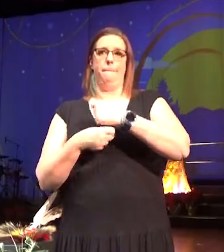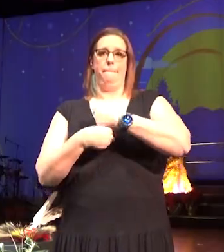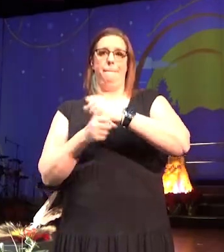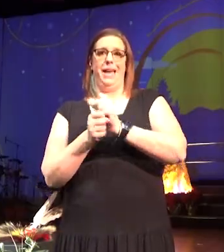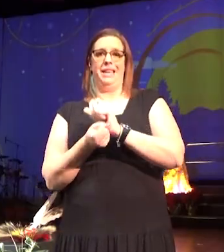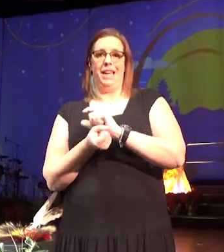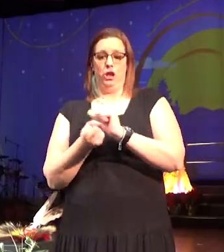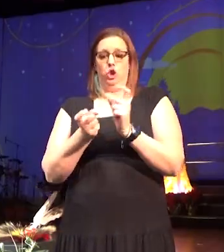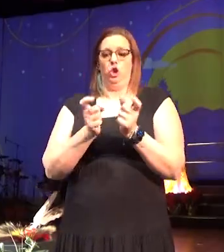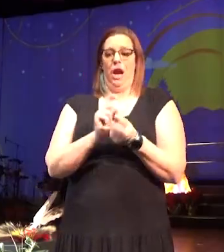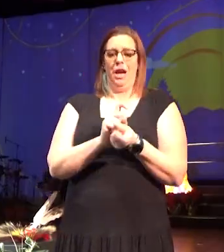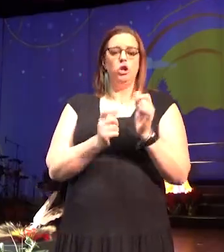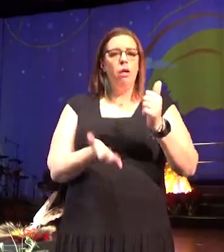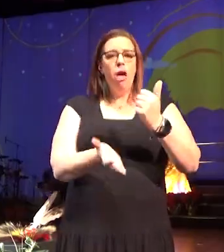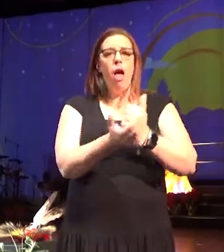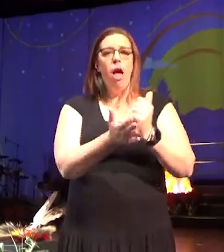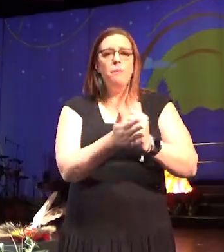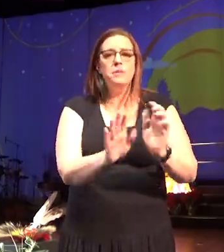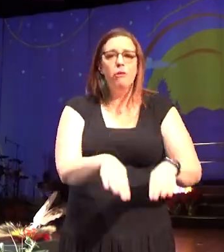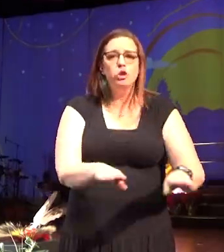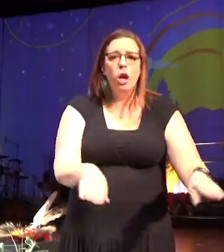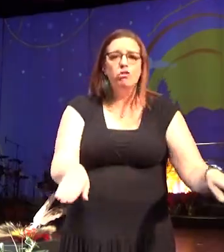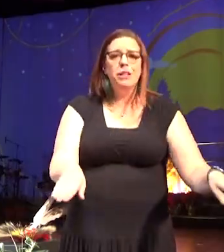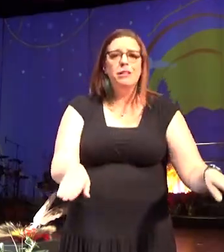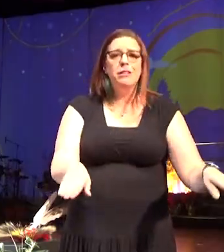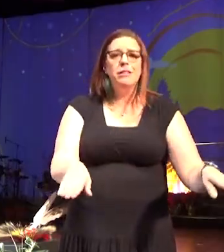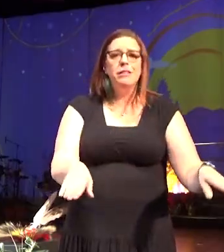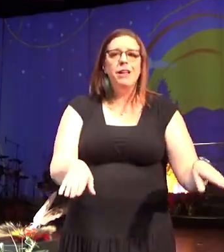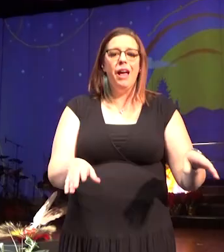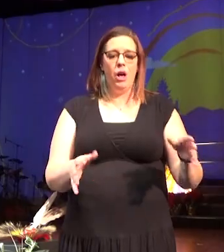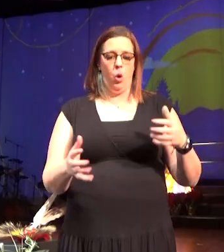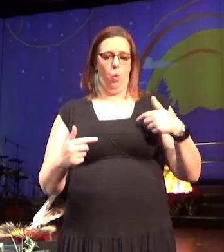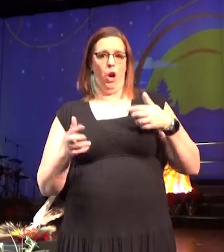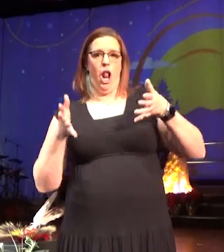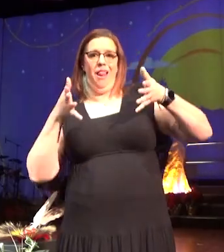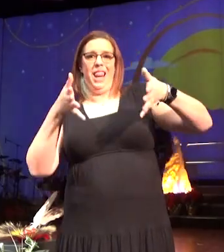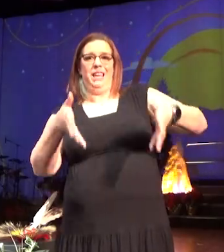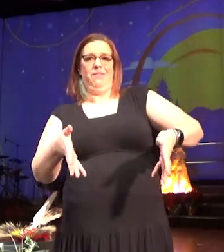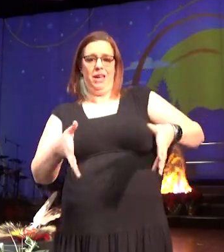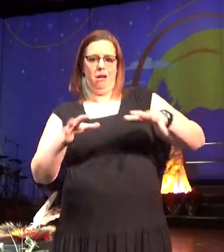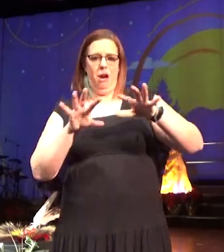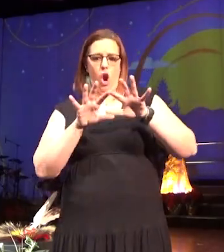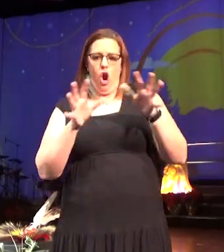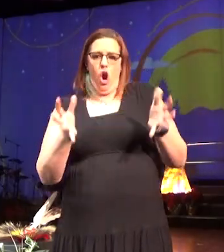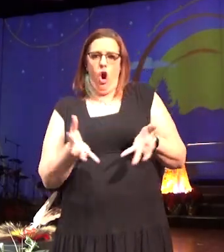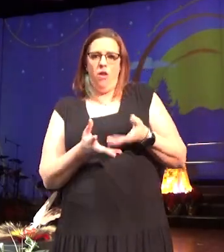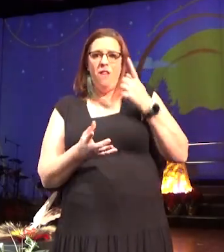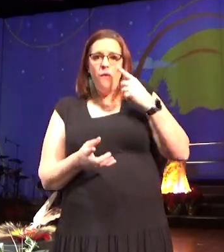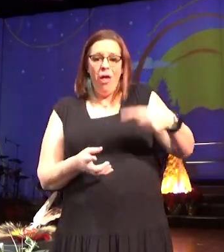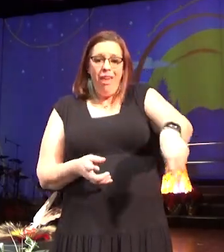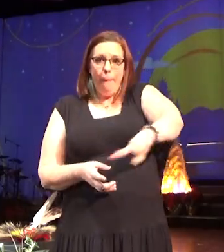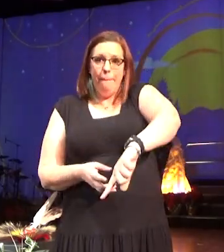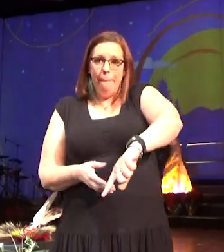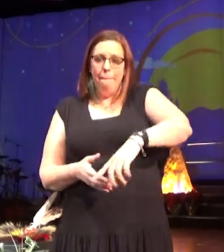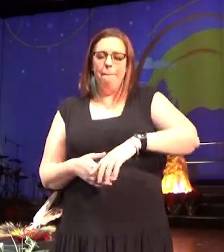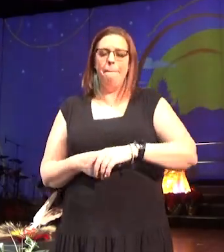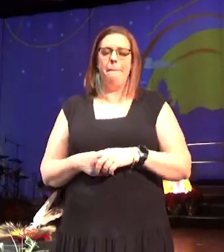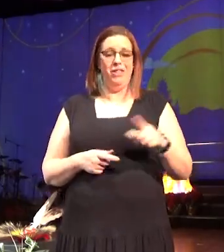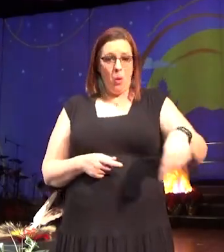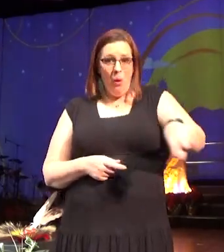change helps our children to leave our Mother Earth for them. So they can experience